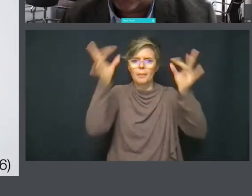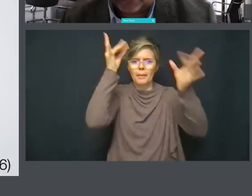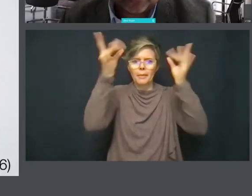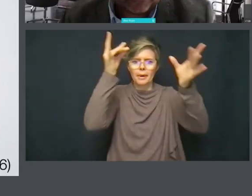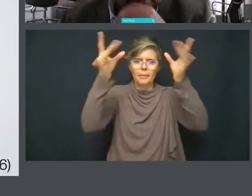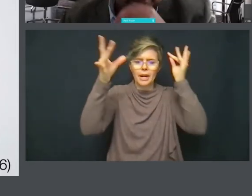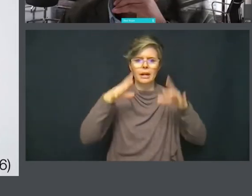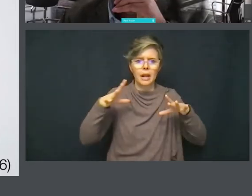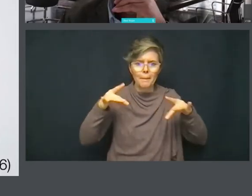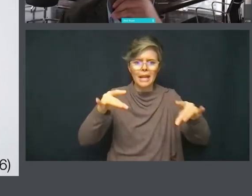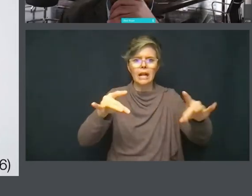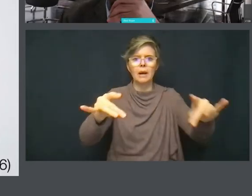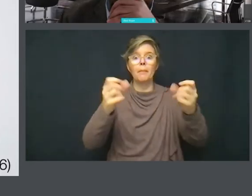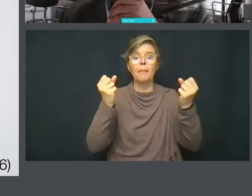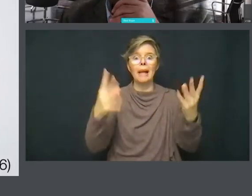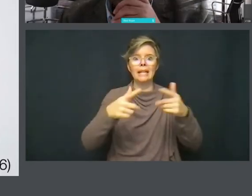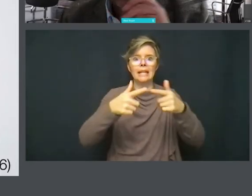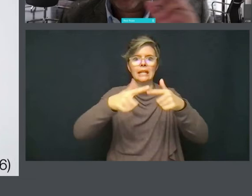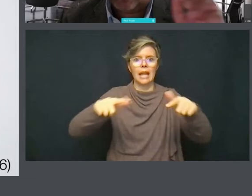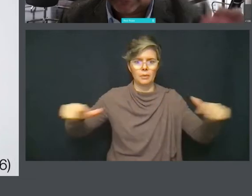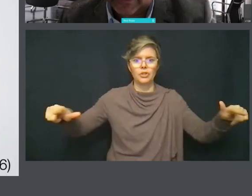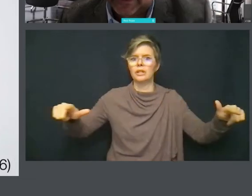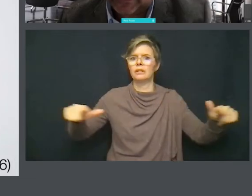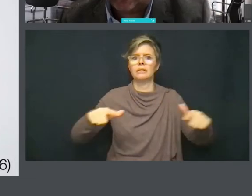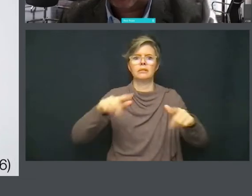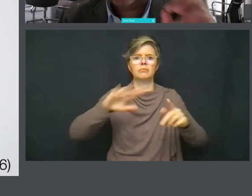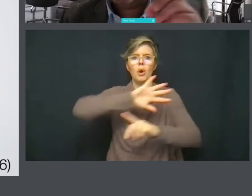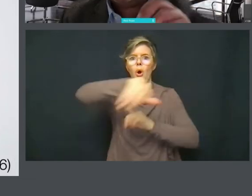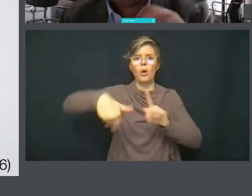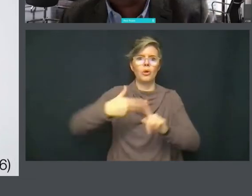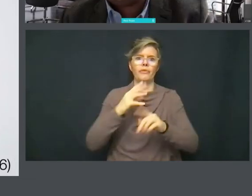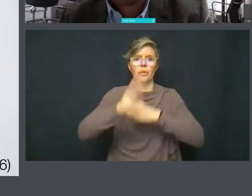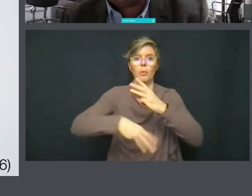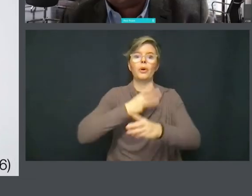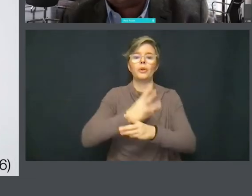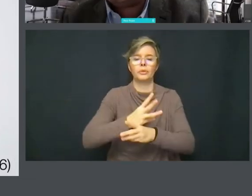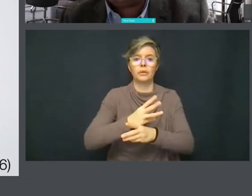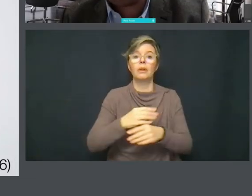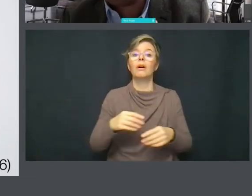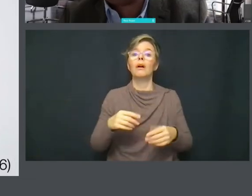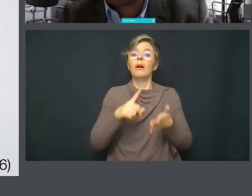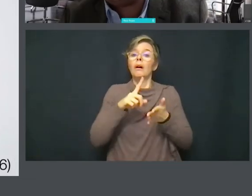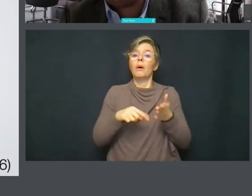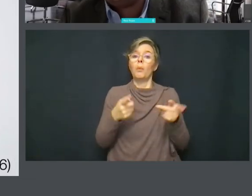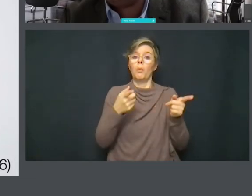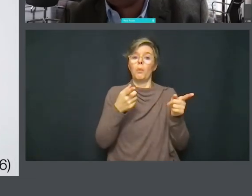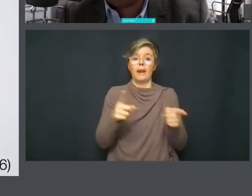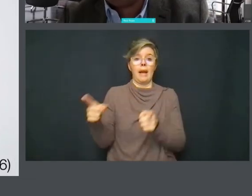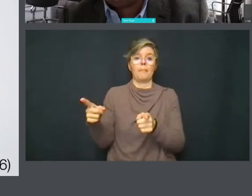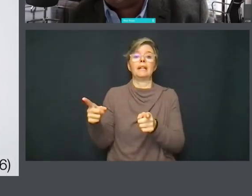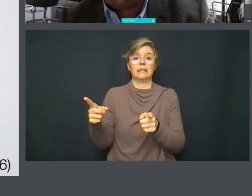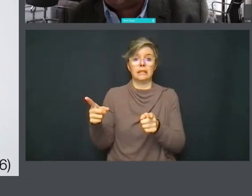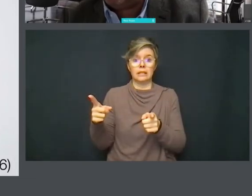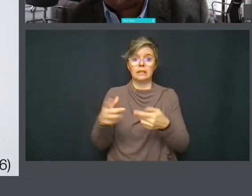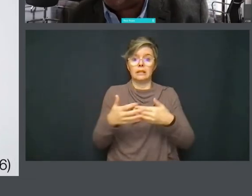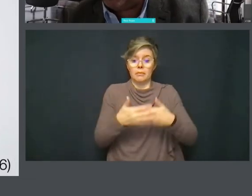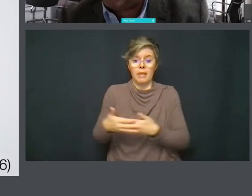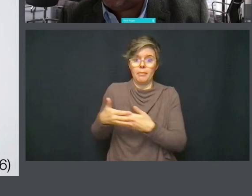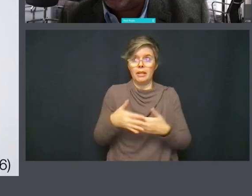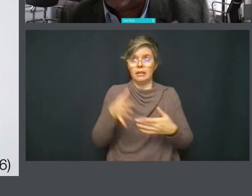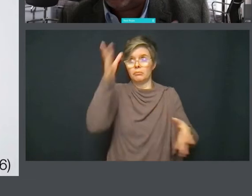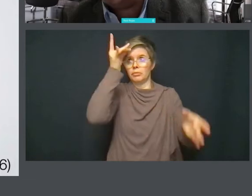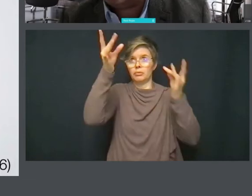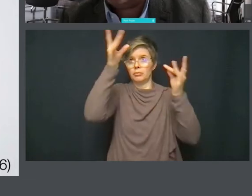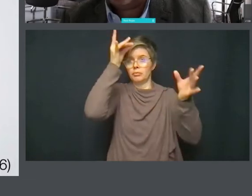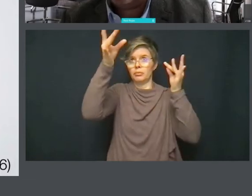spoken anywhere in the world, right? But over time, that capacity, right, to process